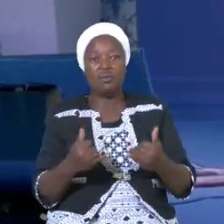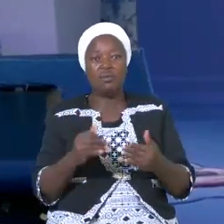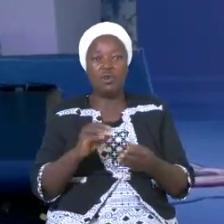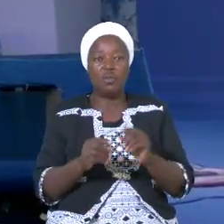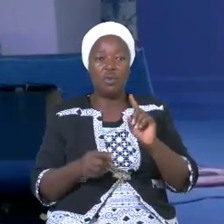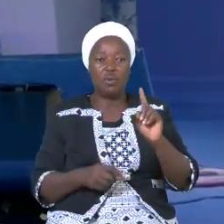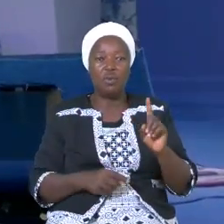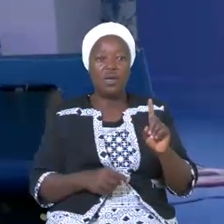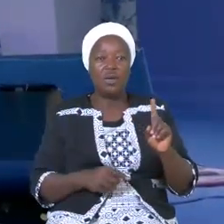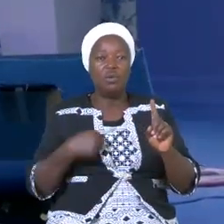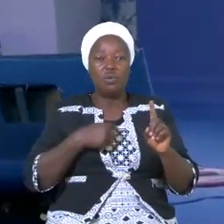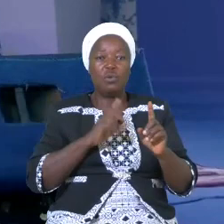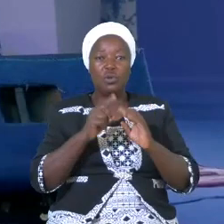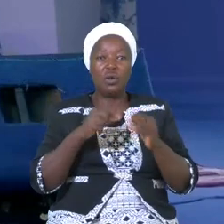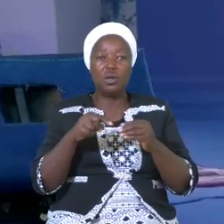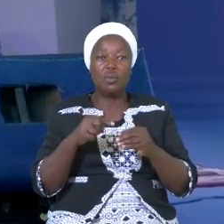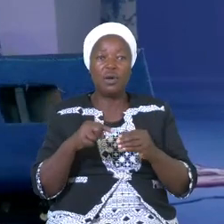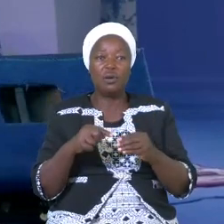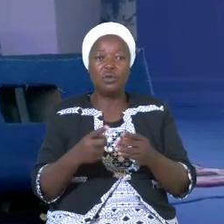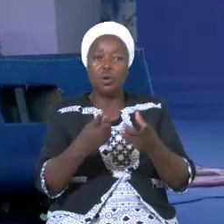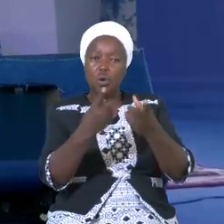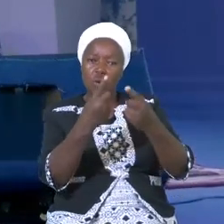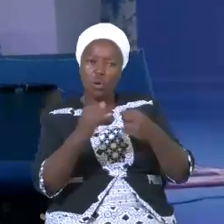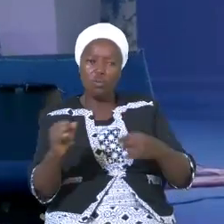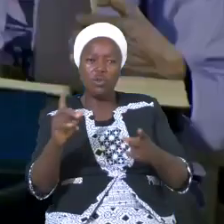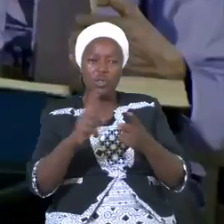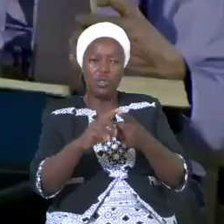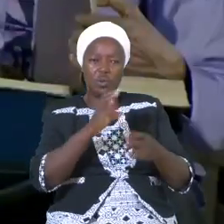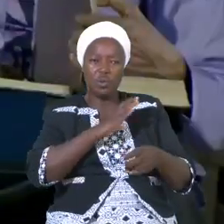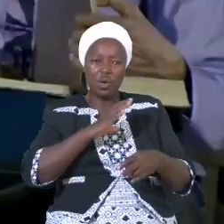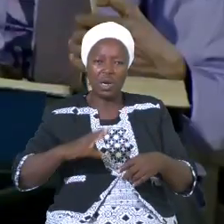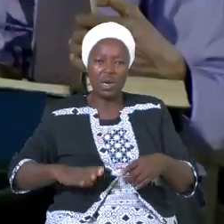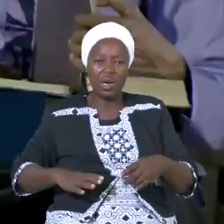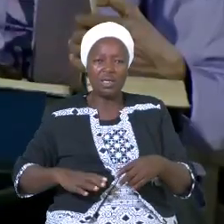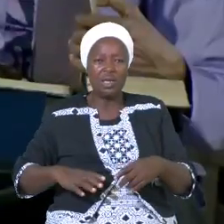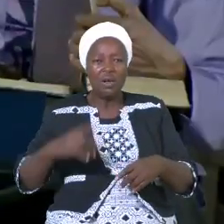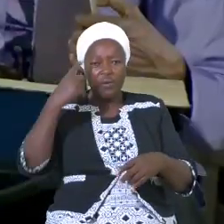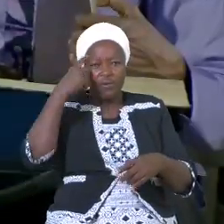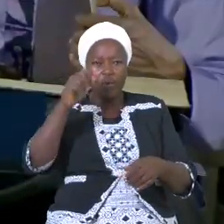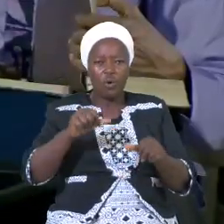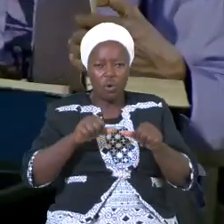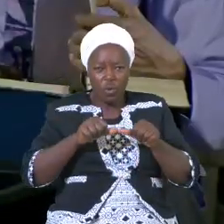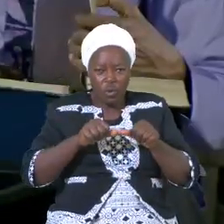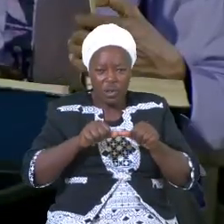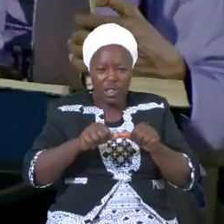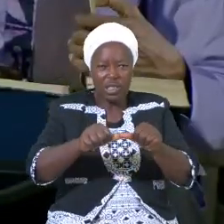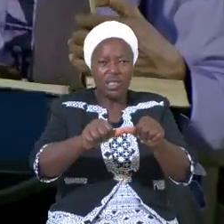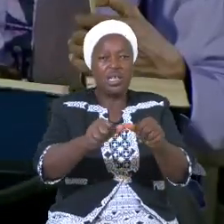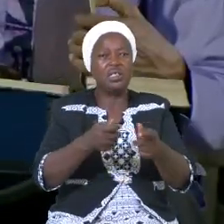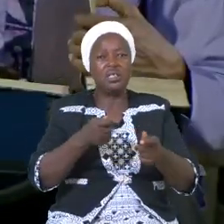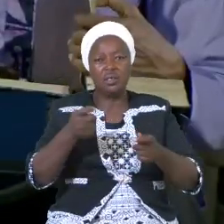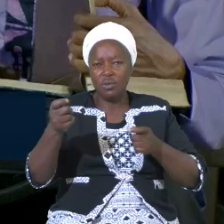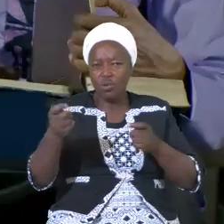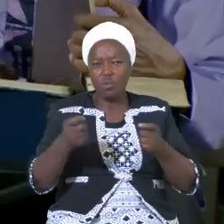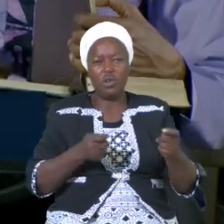we're talking about coming to christ for consistent dominion coming to christ for